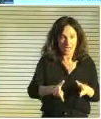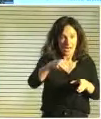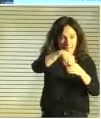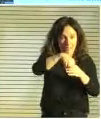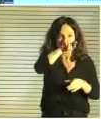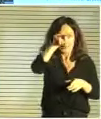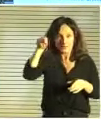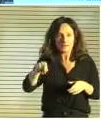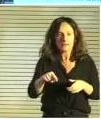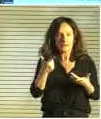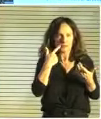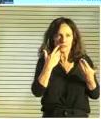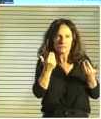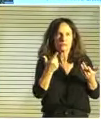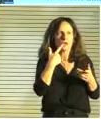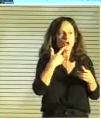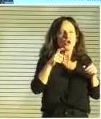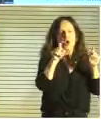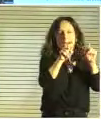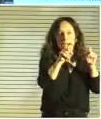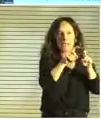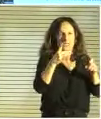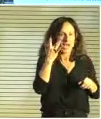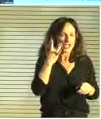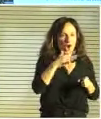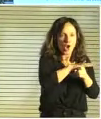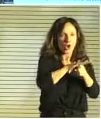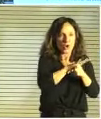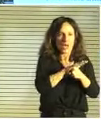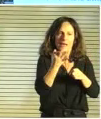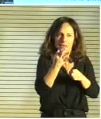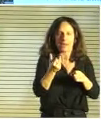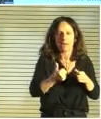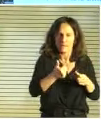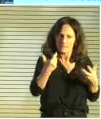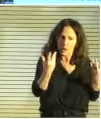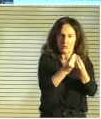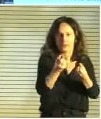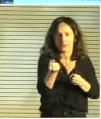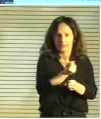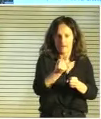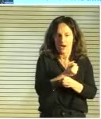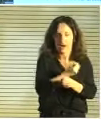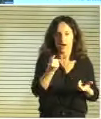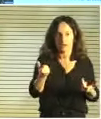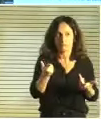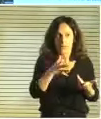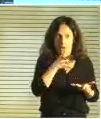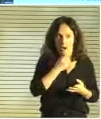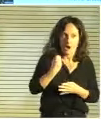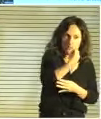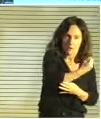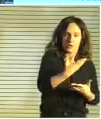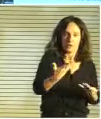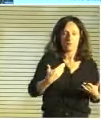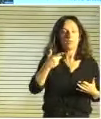opportunity to send their products to the hotels. We started also with TUI Care Foundation some projects, some in other